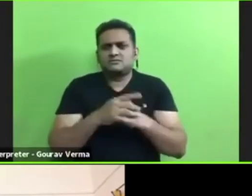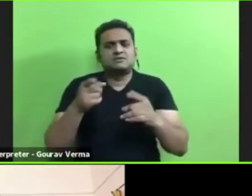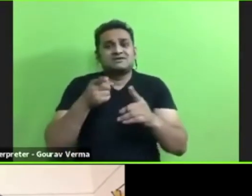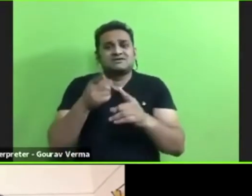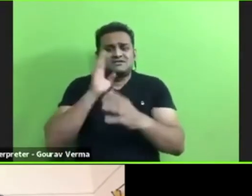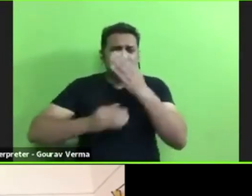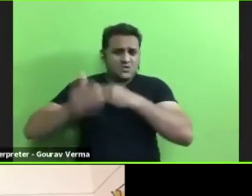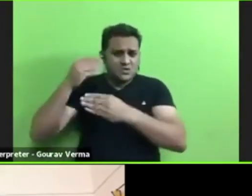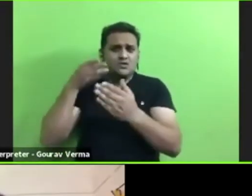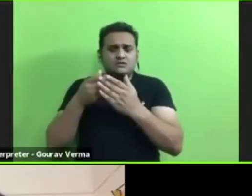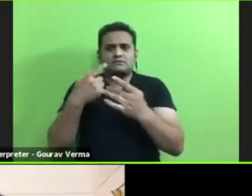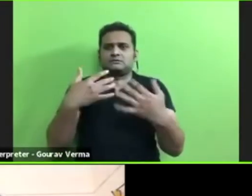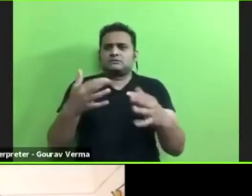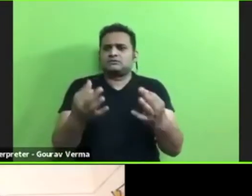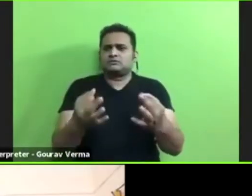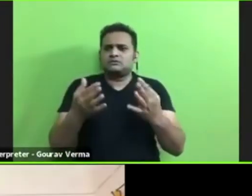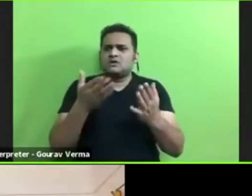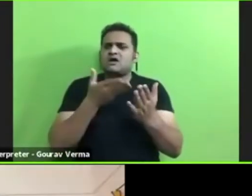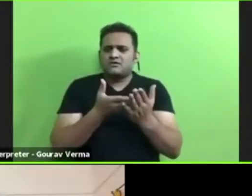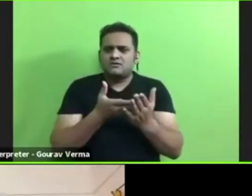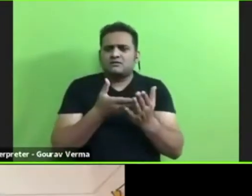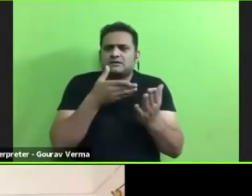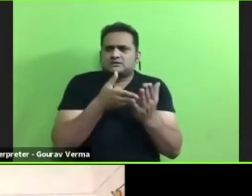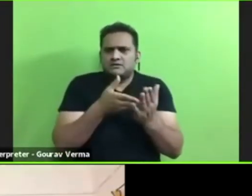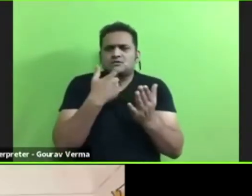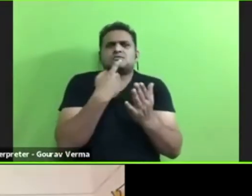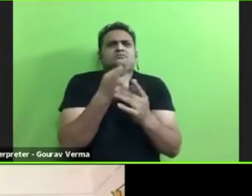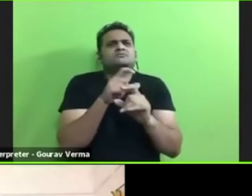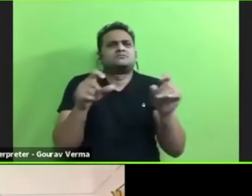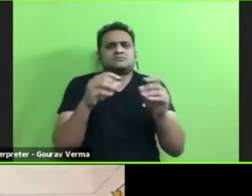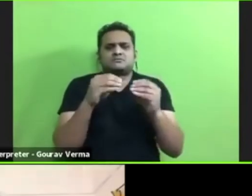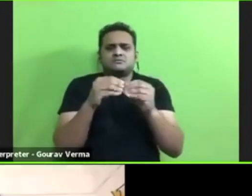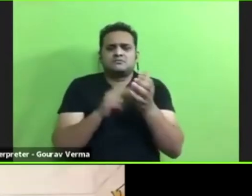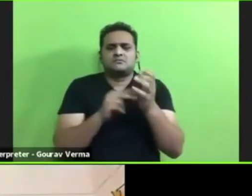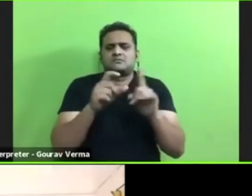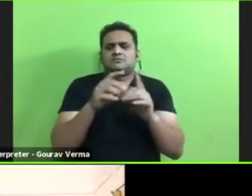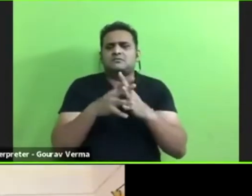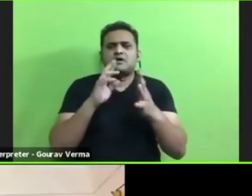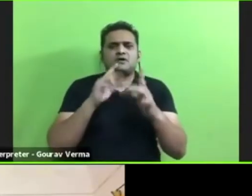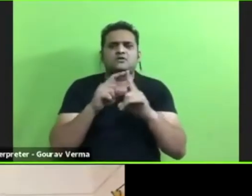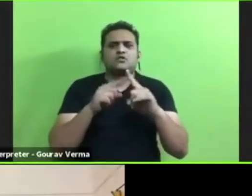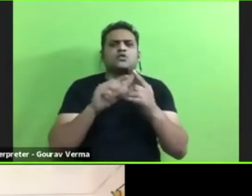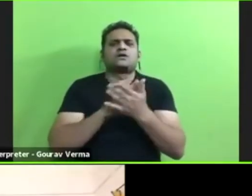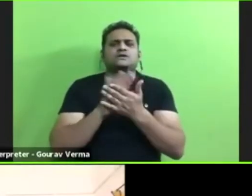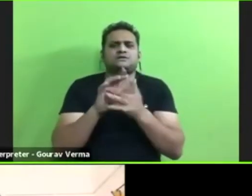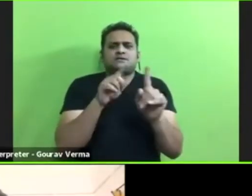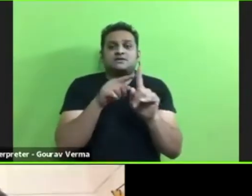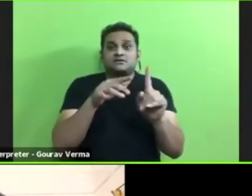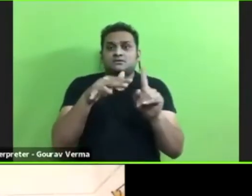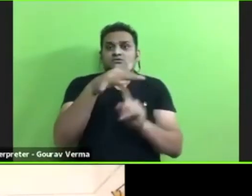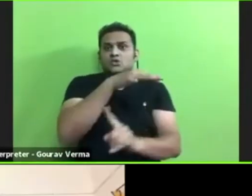been an exclusive fiefdom. There has been what you could call a bandwidth elasticity a little bit. I'm talking about a social